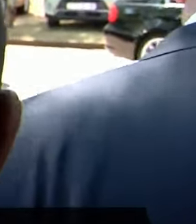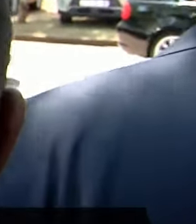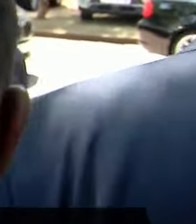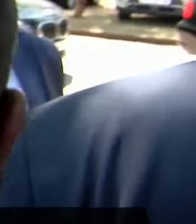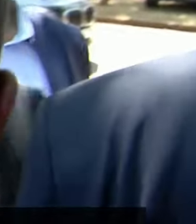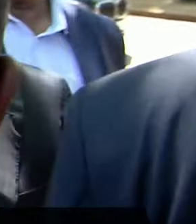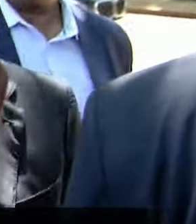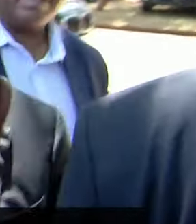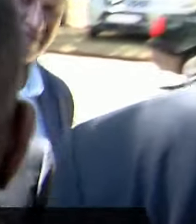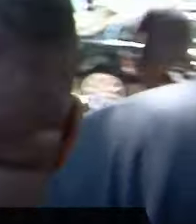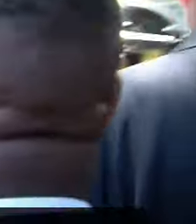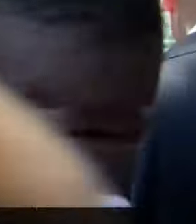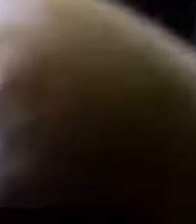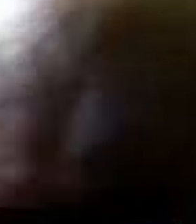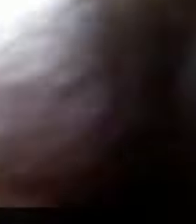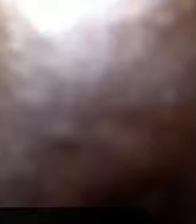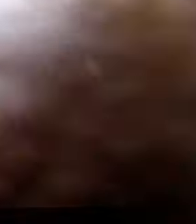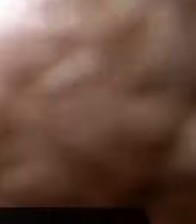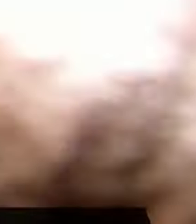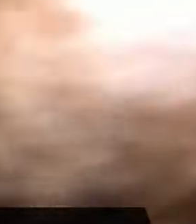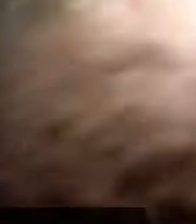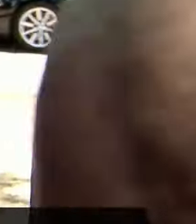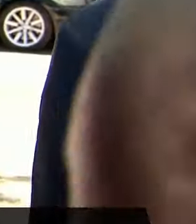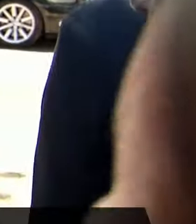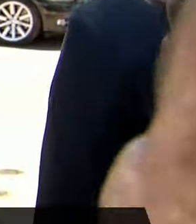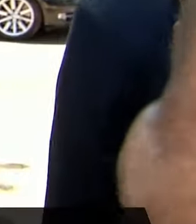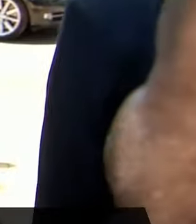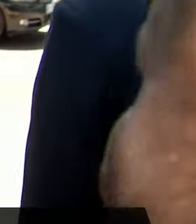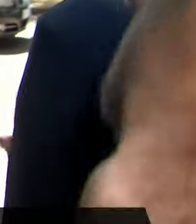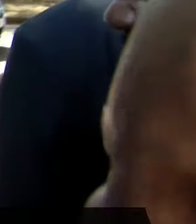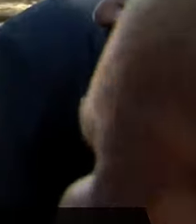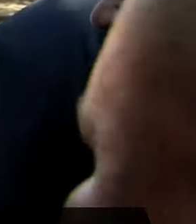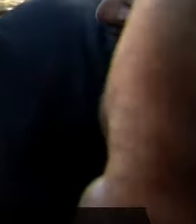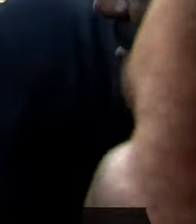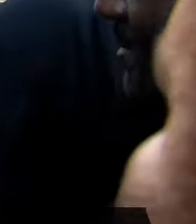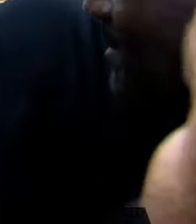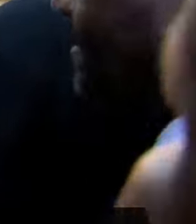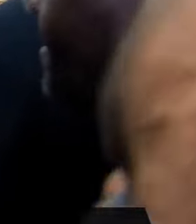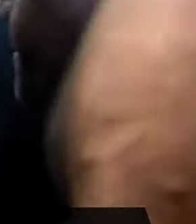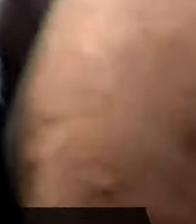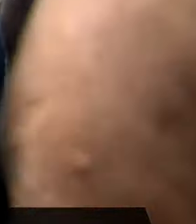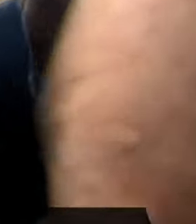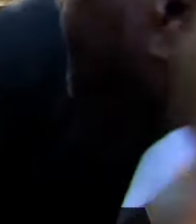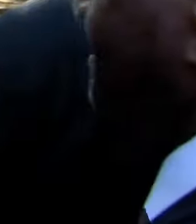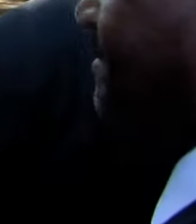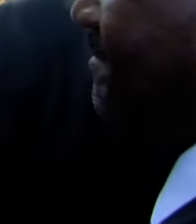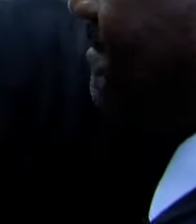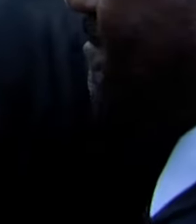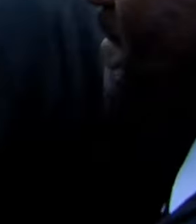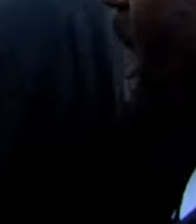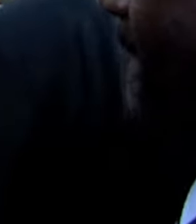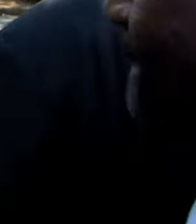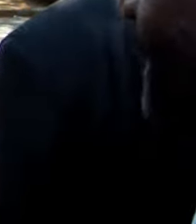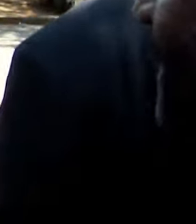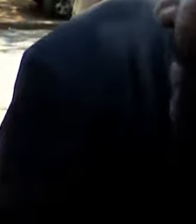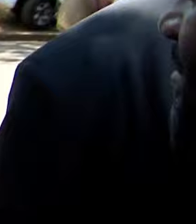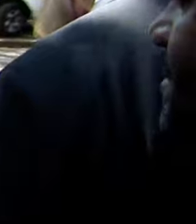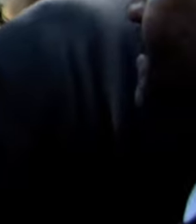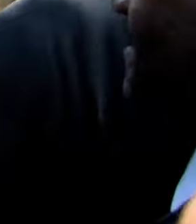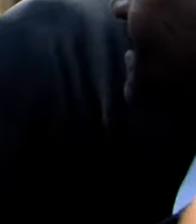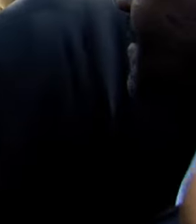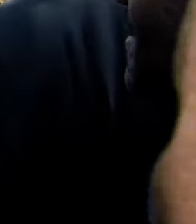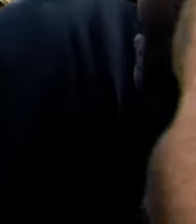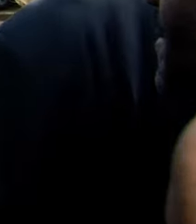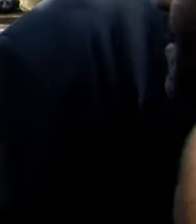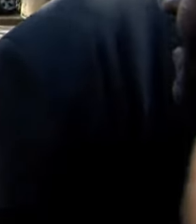Mr. President, how are you, sir? Good. No, it's not an interview. I was just saying, I mean, this is someone that